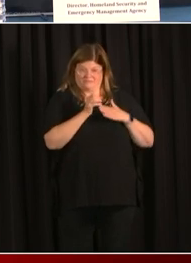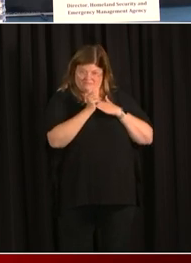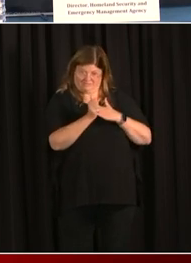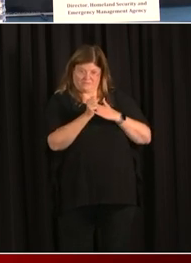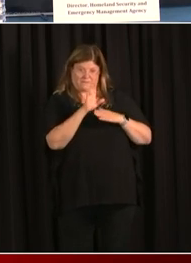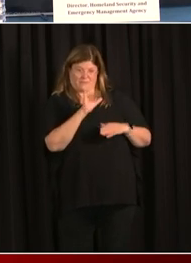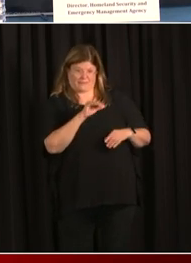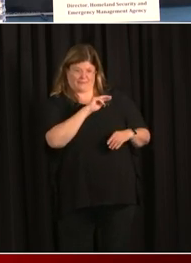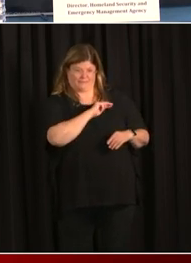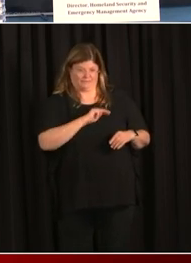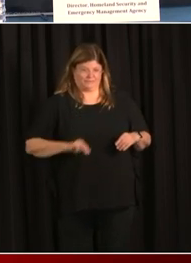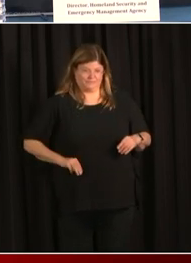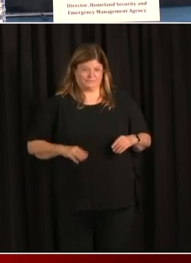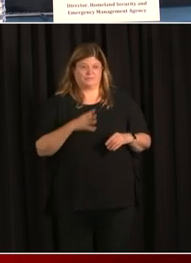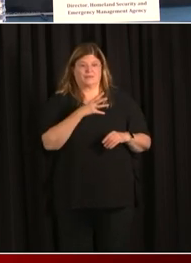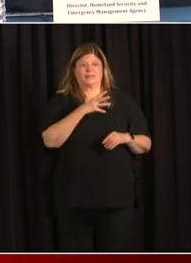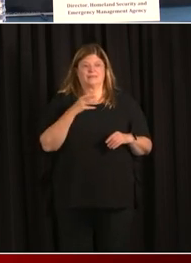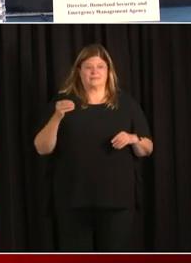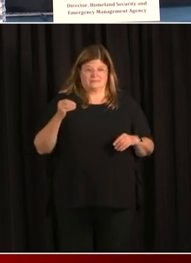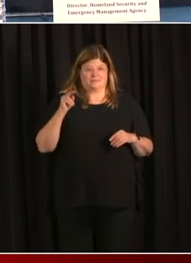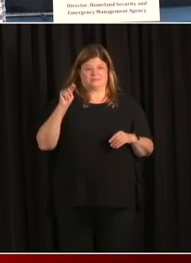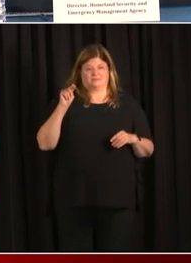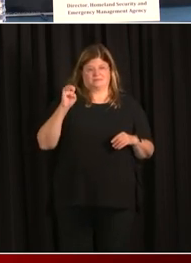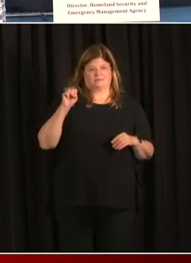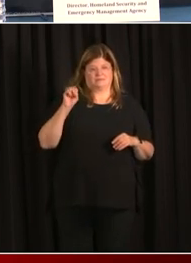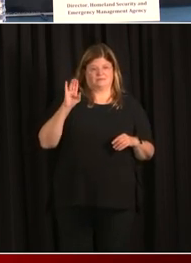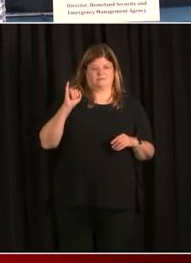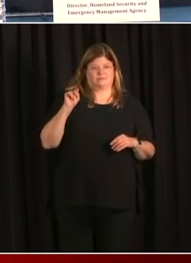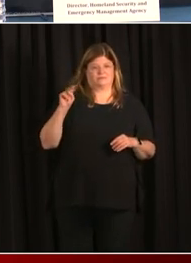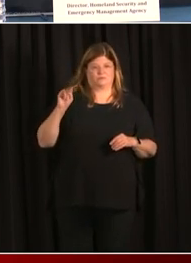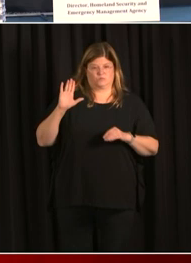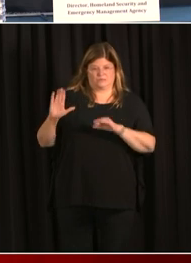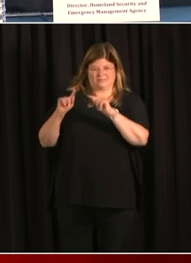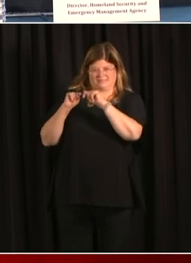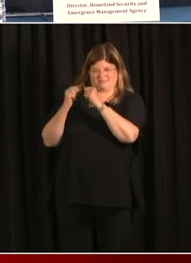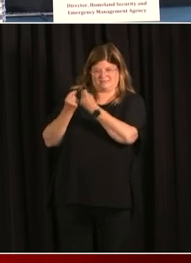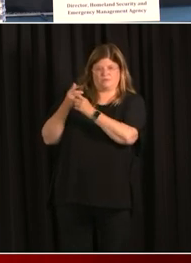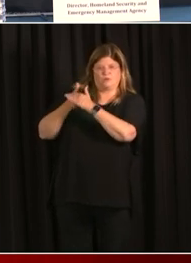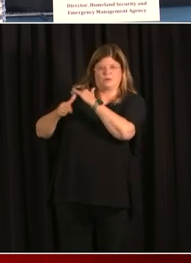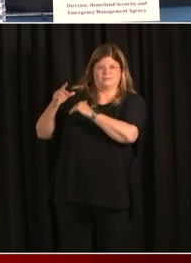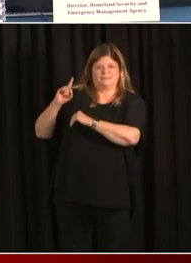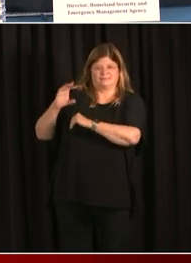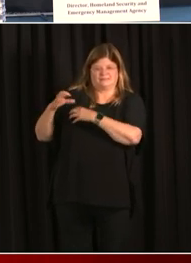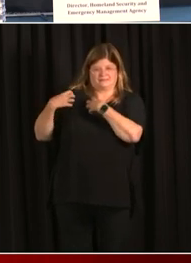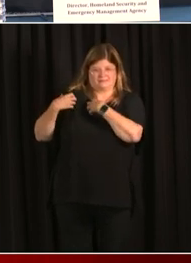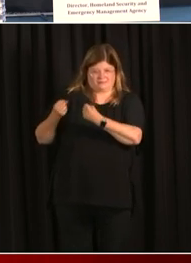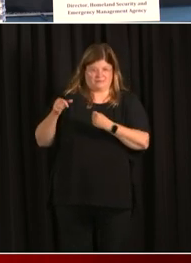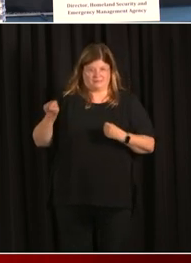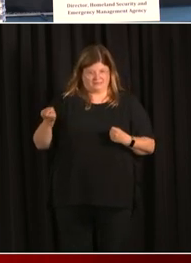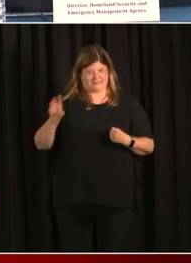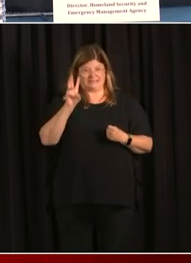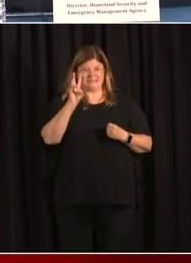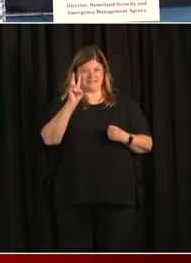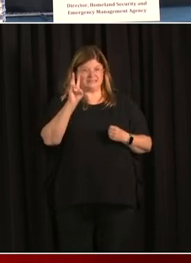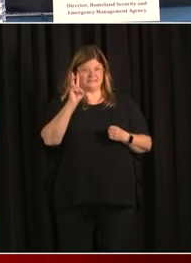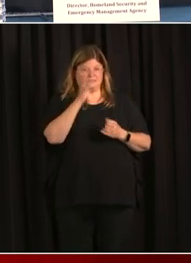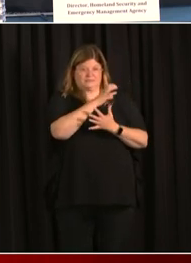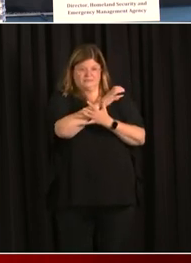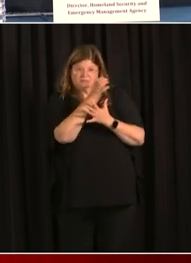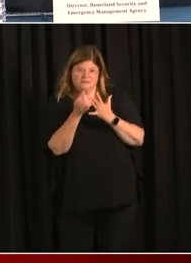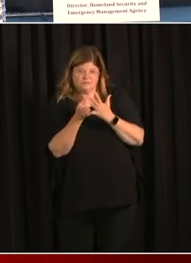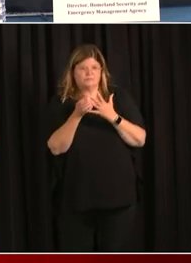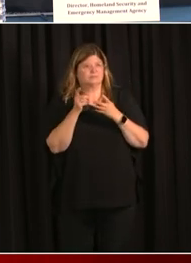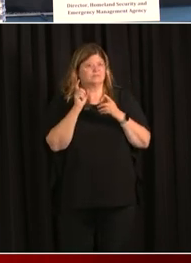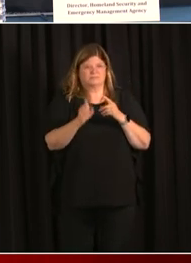from Dr. Nesbitt and her team at DC Health that we had to do 6 things, and we had to do them immediately.